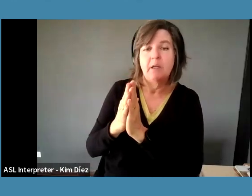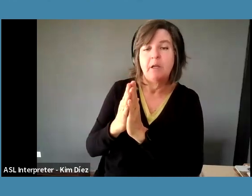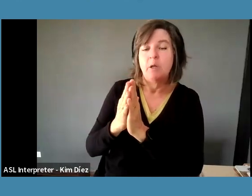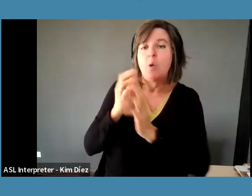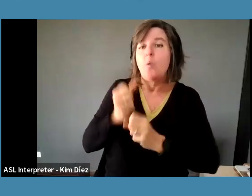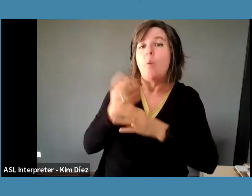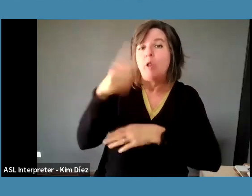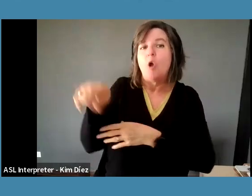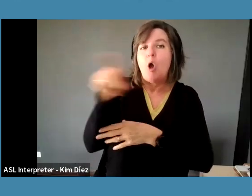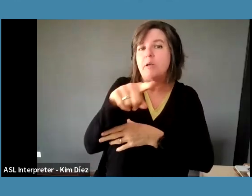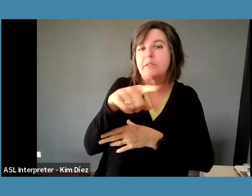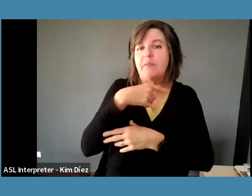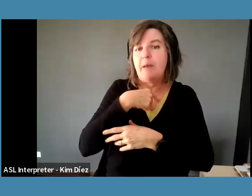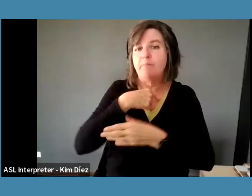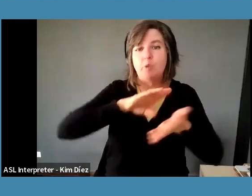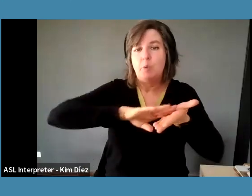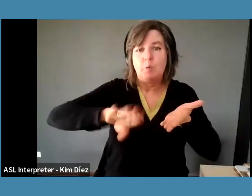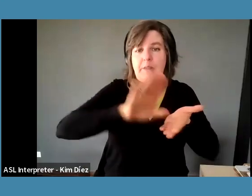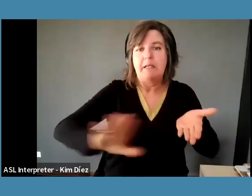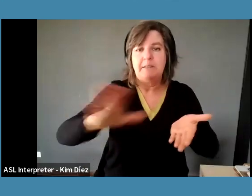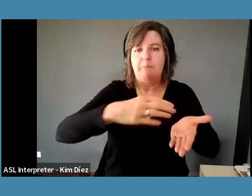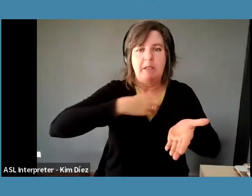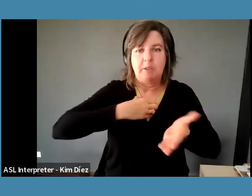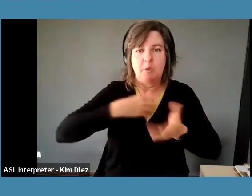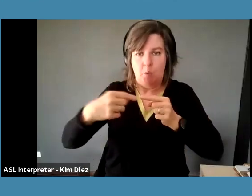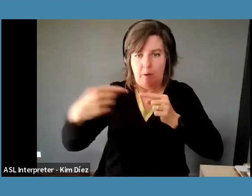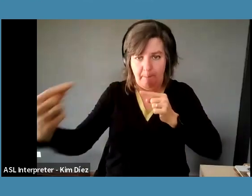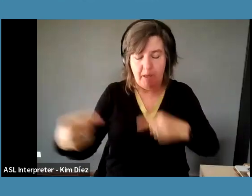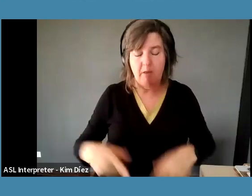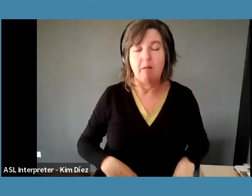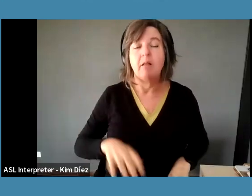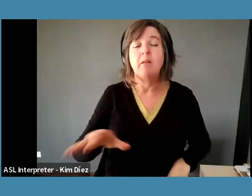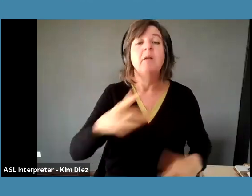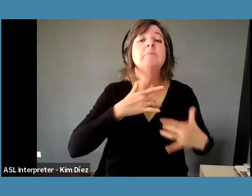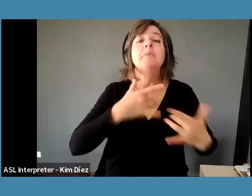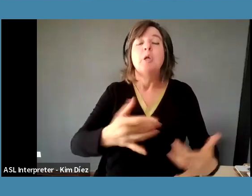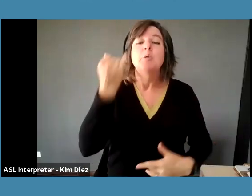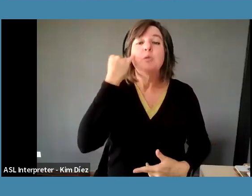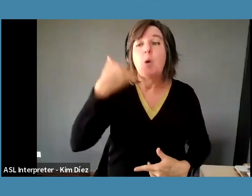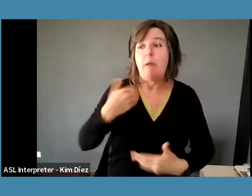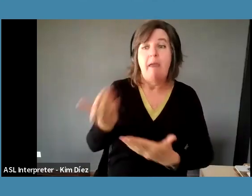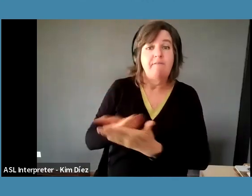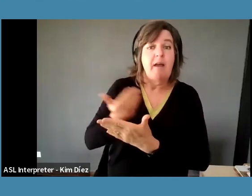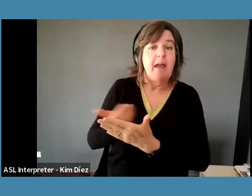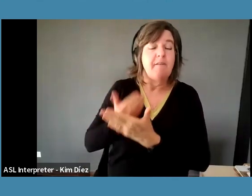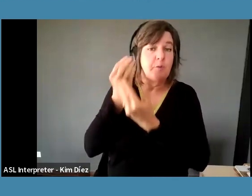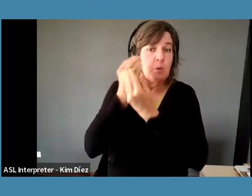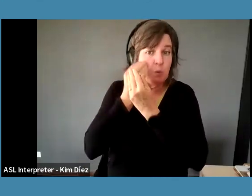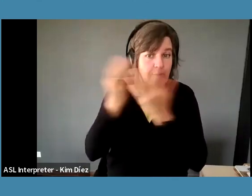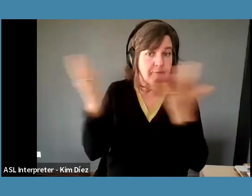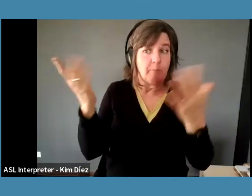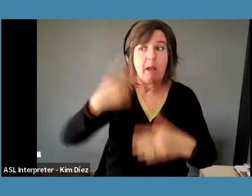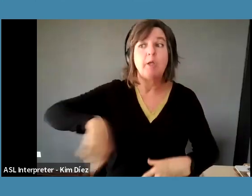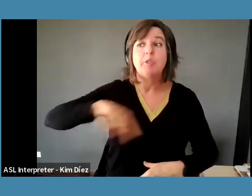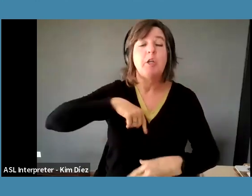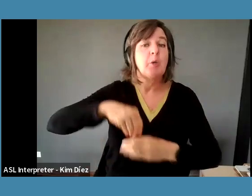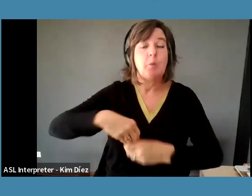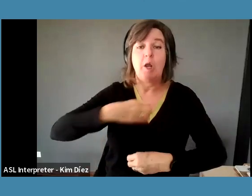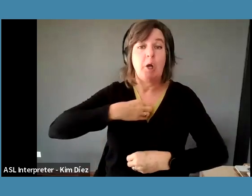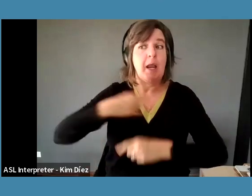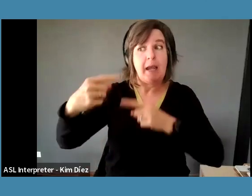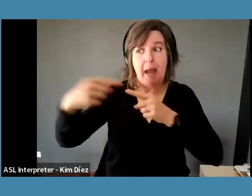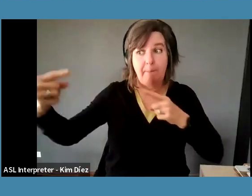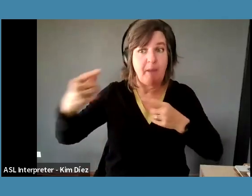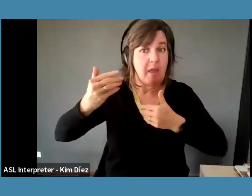appeal. So normally what I do, and if I have new information and we're in an appeal posture, is instead